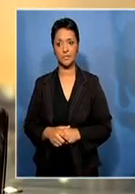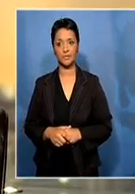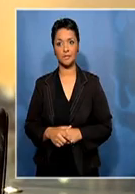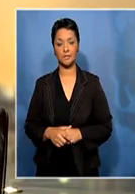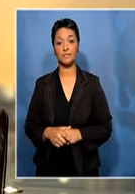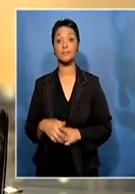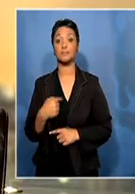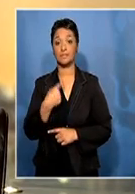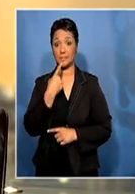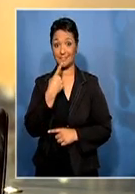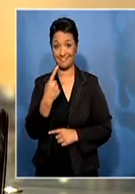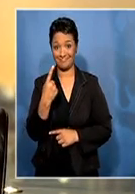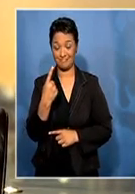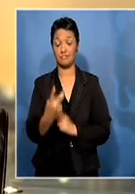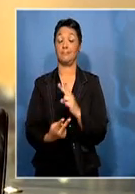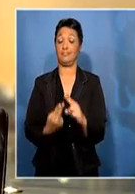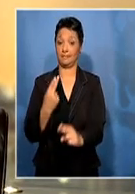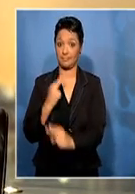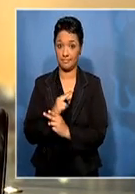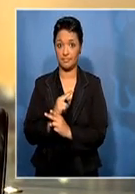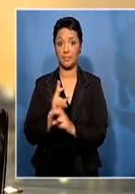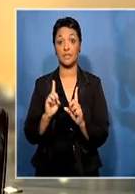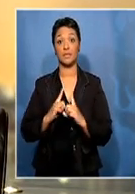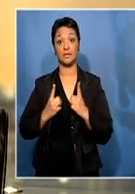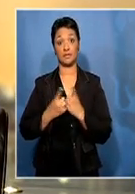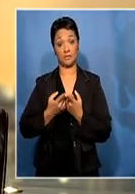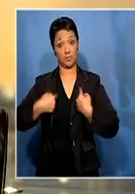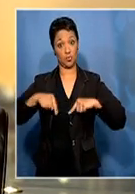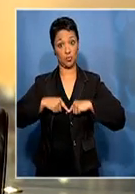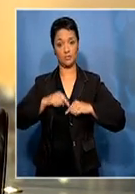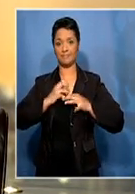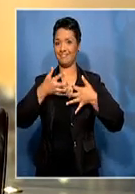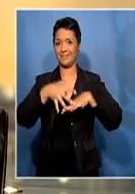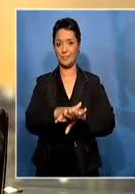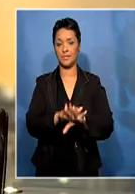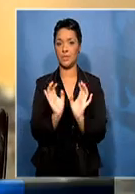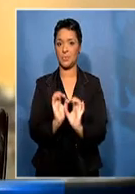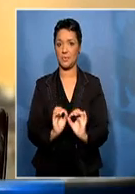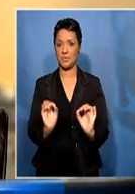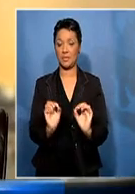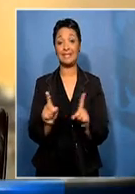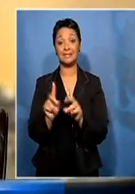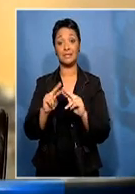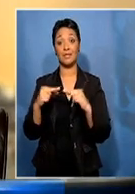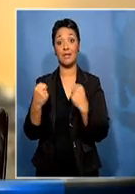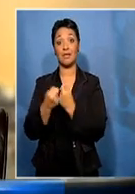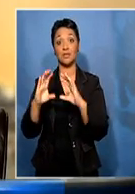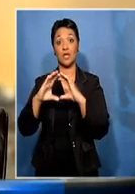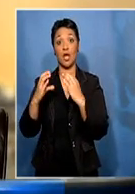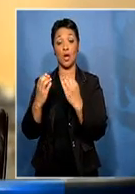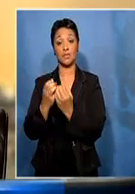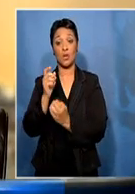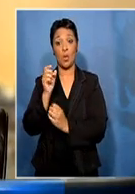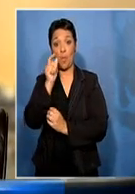I'll also repeat again that the department doesn't implement. Also, the National Council on Gender-Based Violence